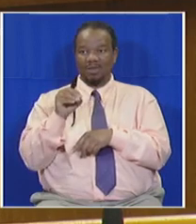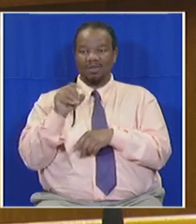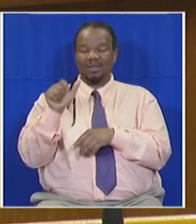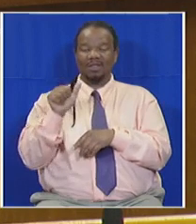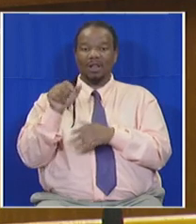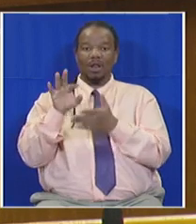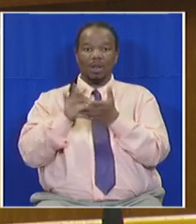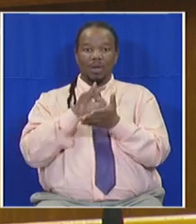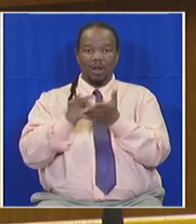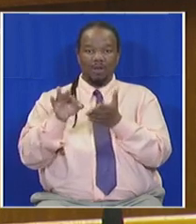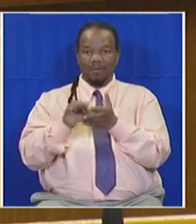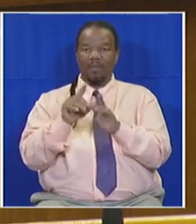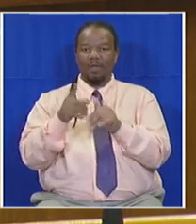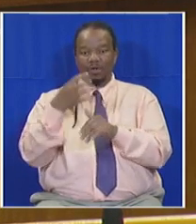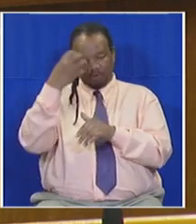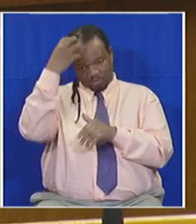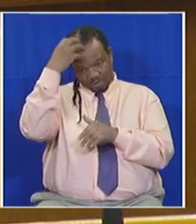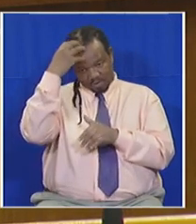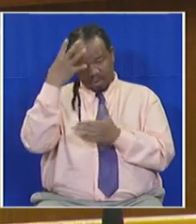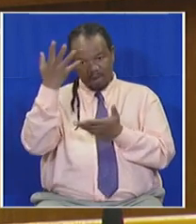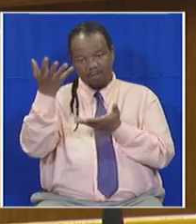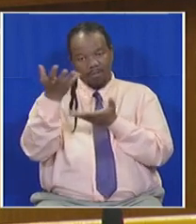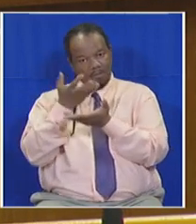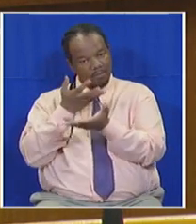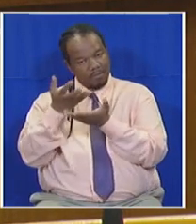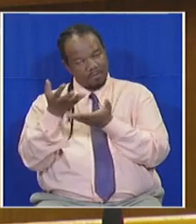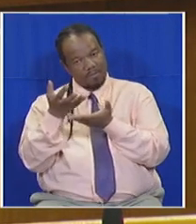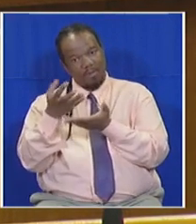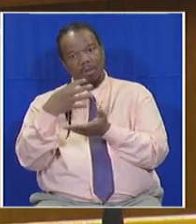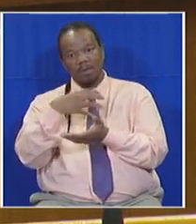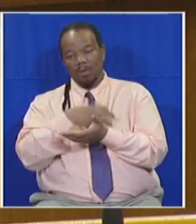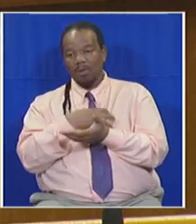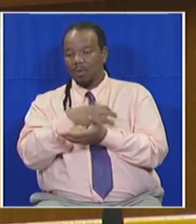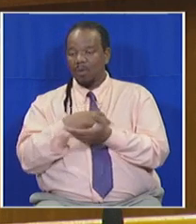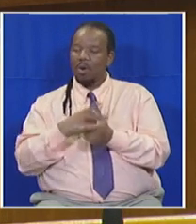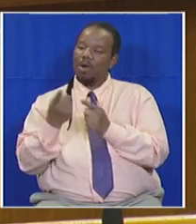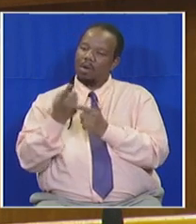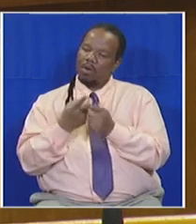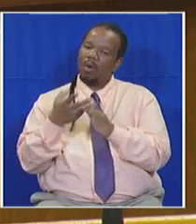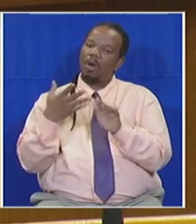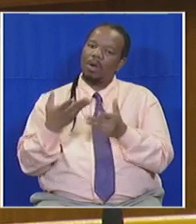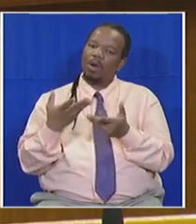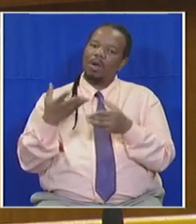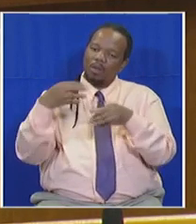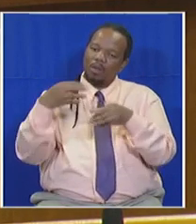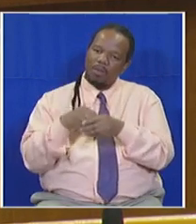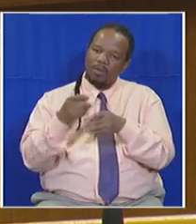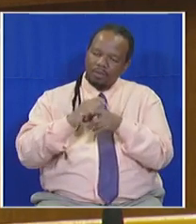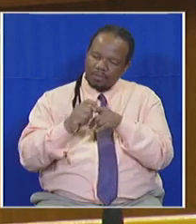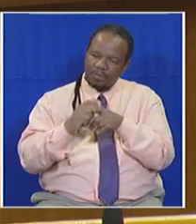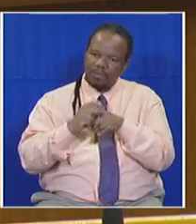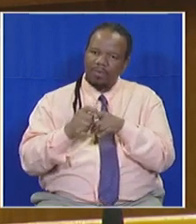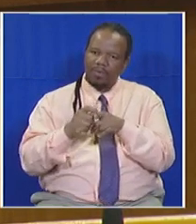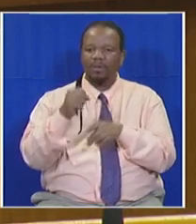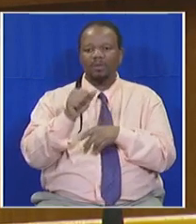leaders attended the Integrated Councillor Induction Program that was hosted by SALGA. Our efforts to ensure a